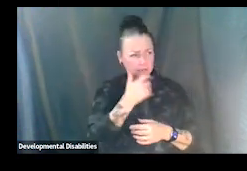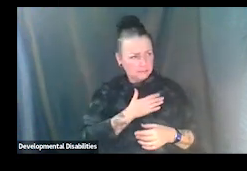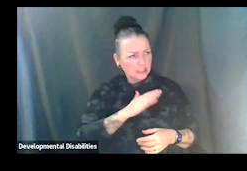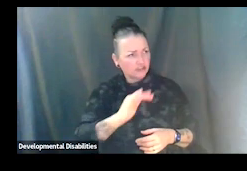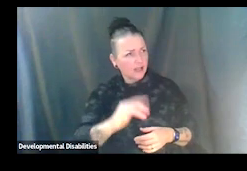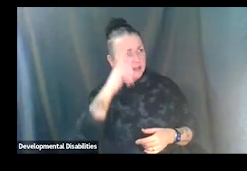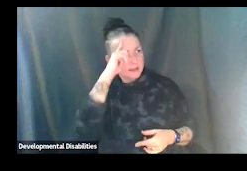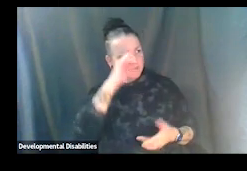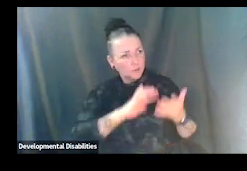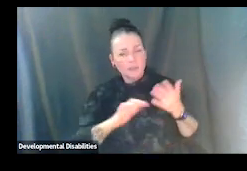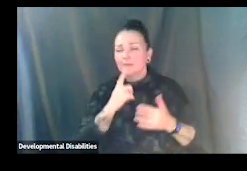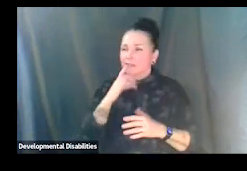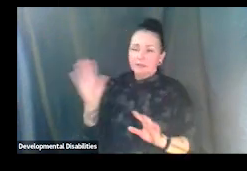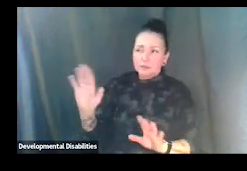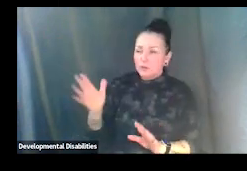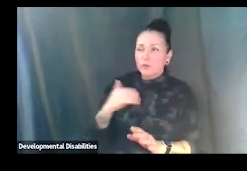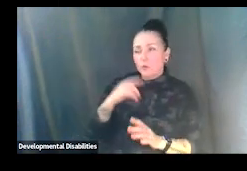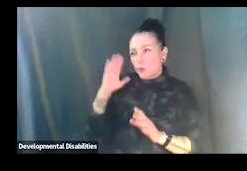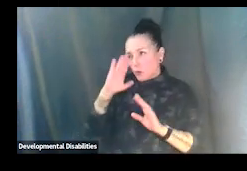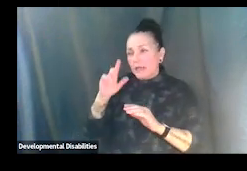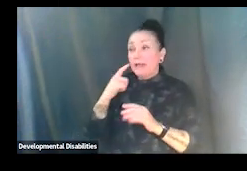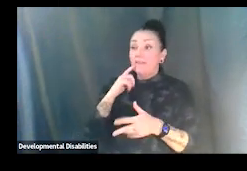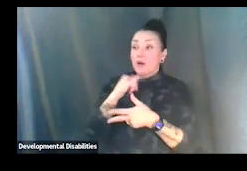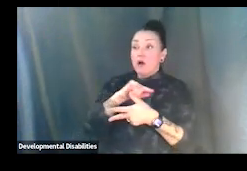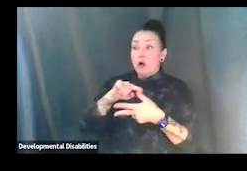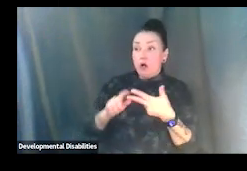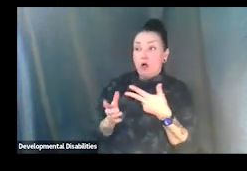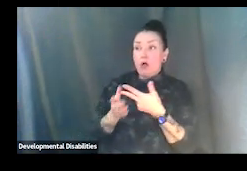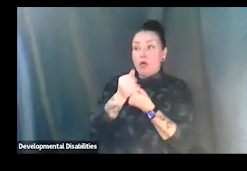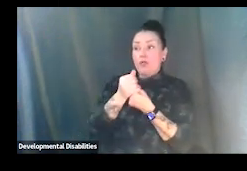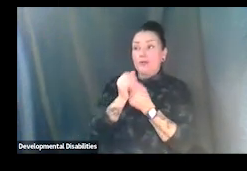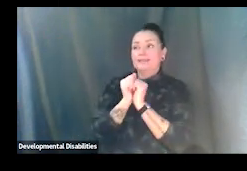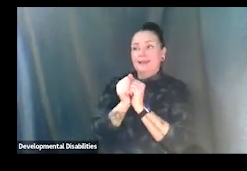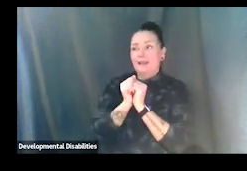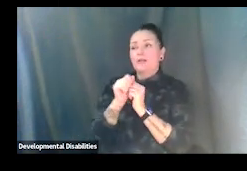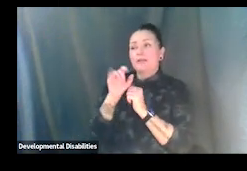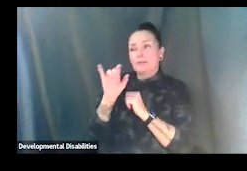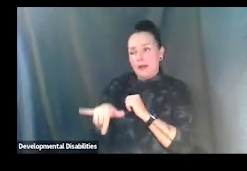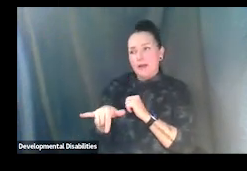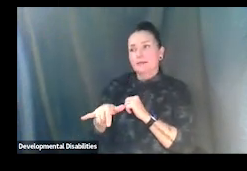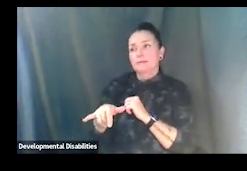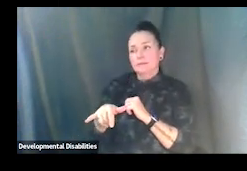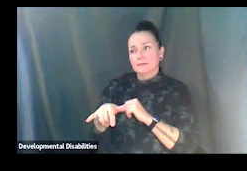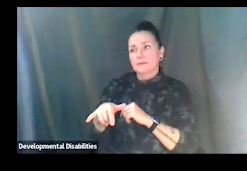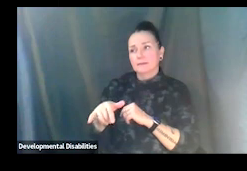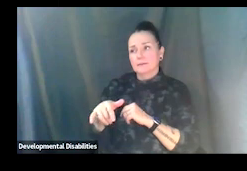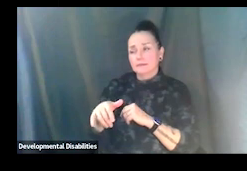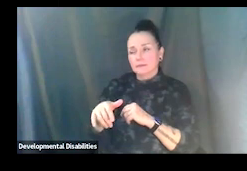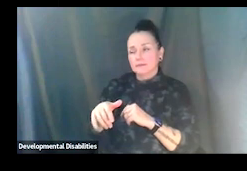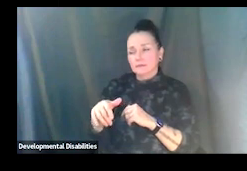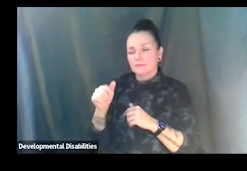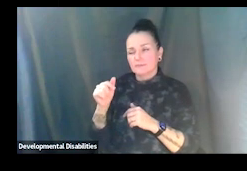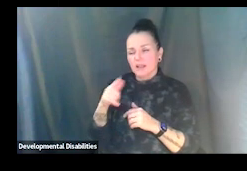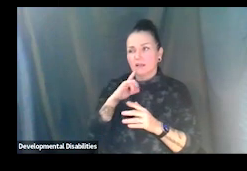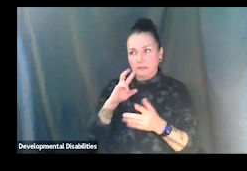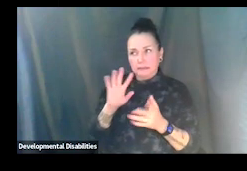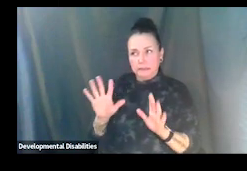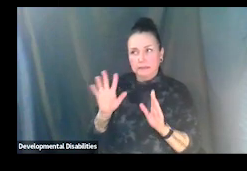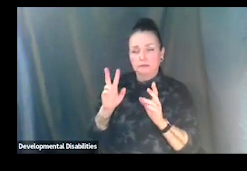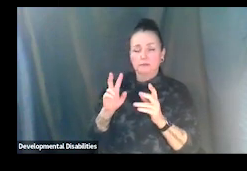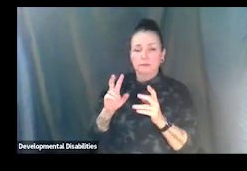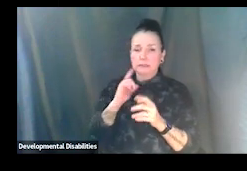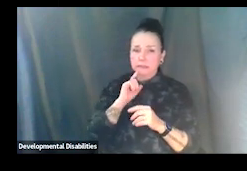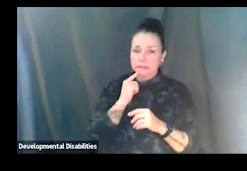So, I think the evidence for antipsychotics in aggressive behavior is better than for any other medicine, frankly. There